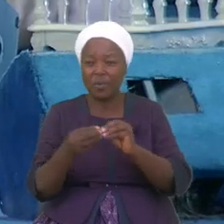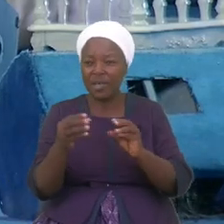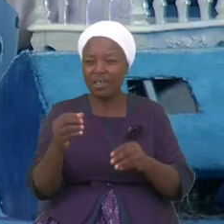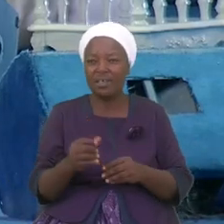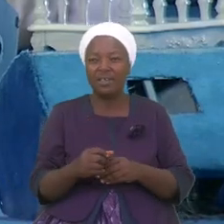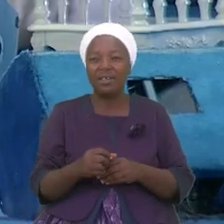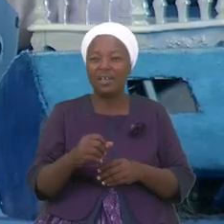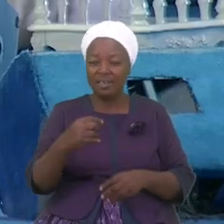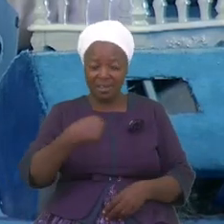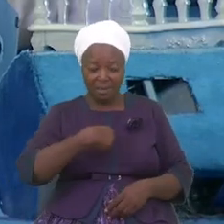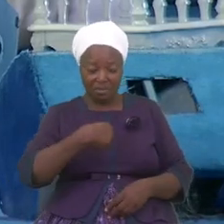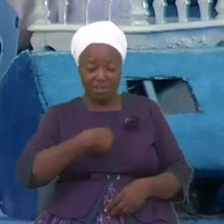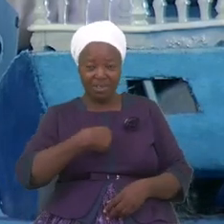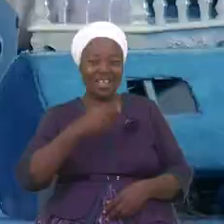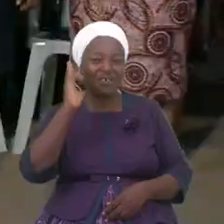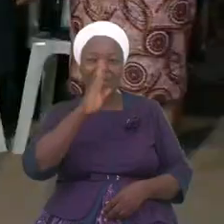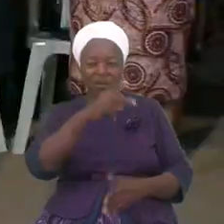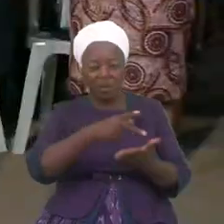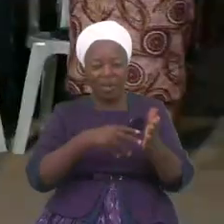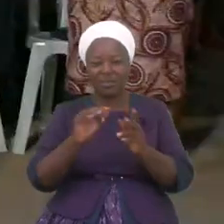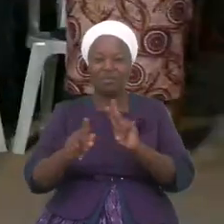I'll be part of the people.